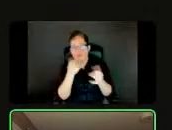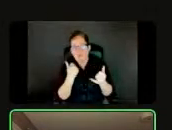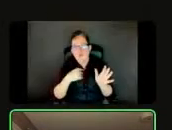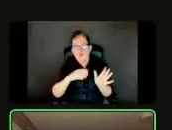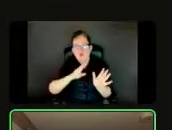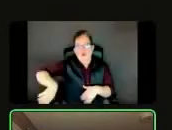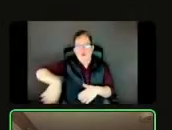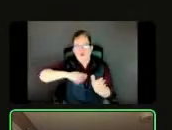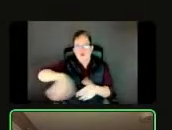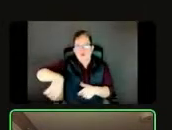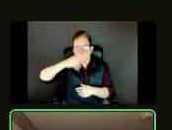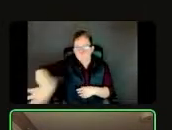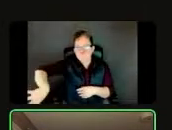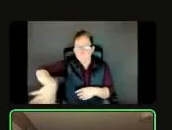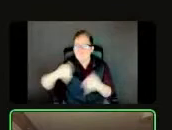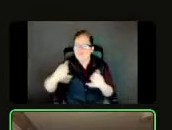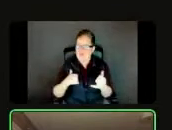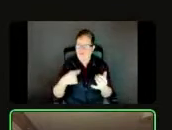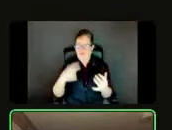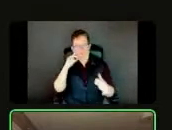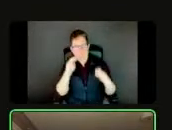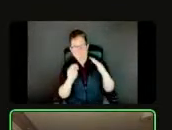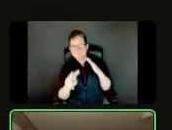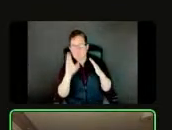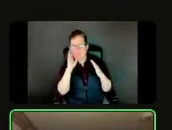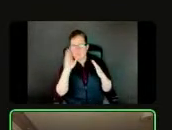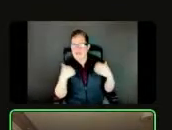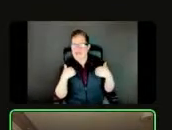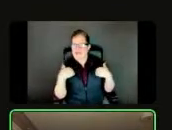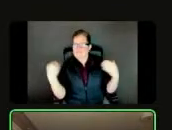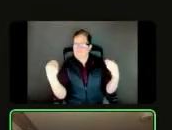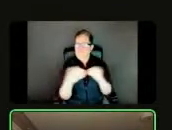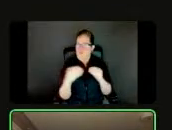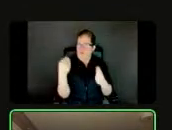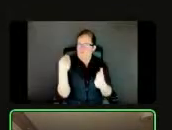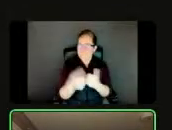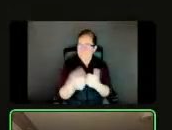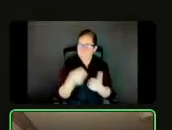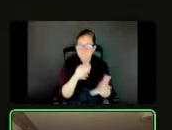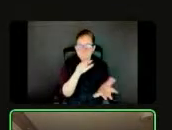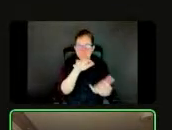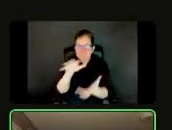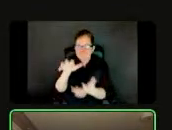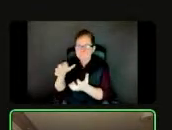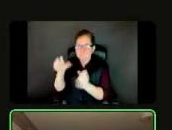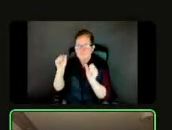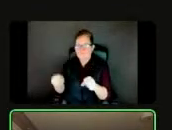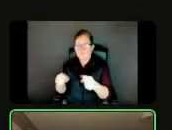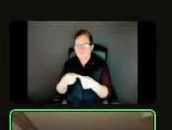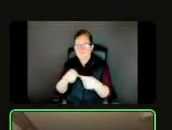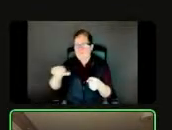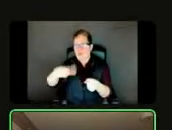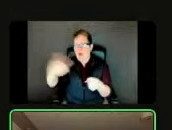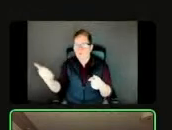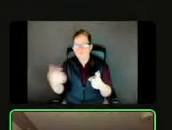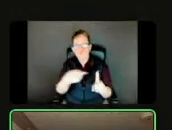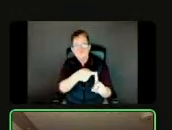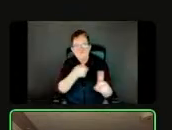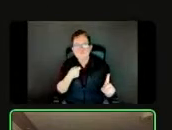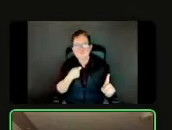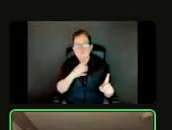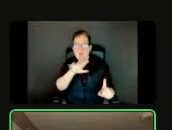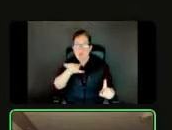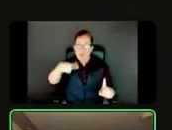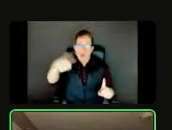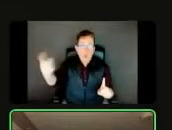the rug. So I anticipate there'll be more funding options out there. The other point I